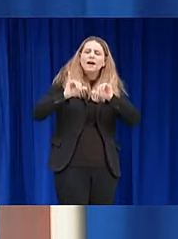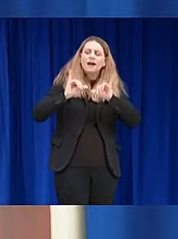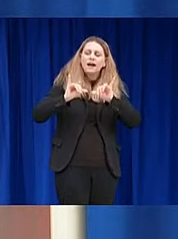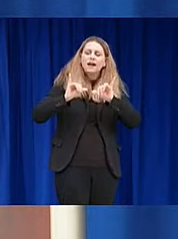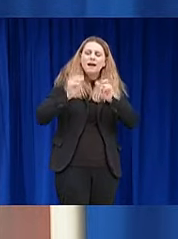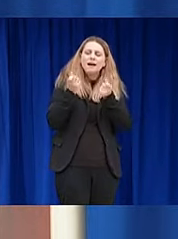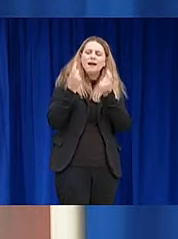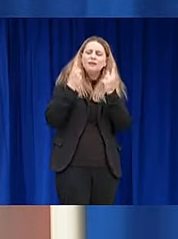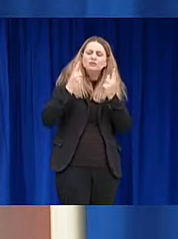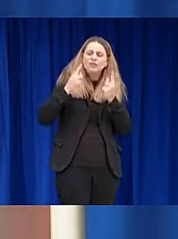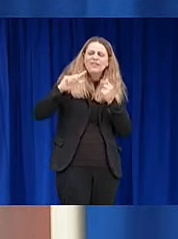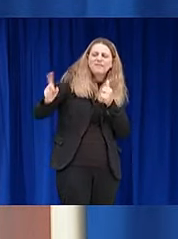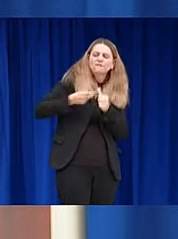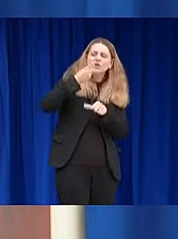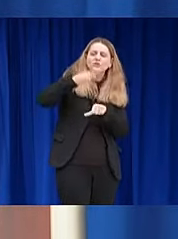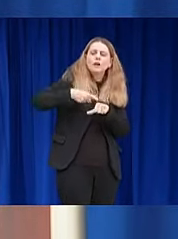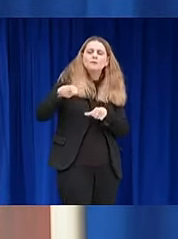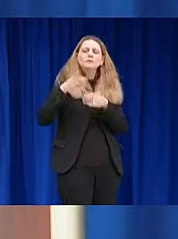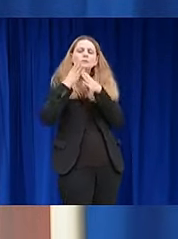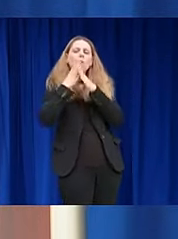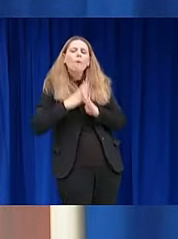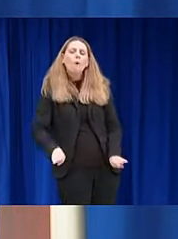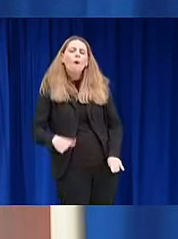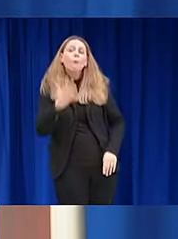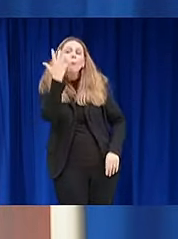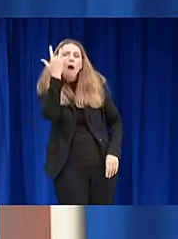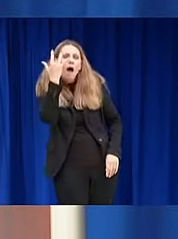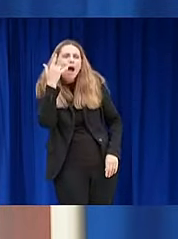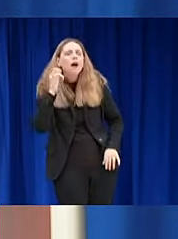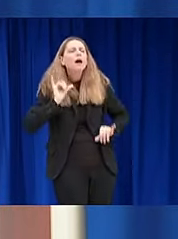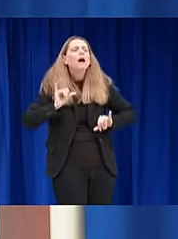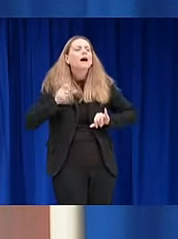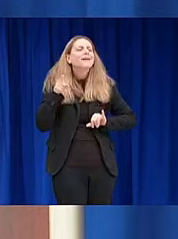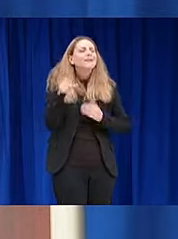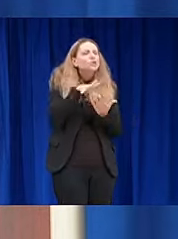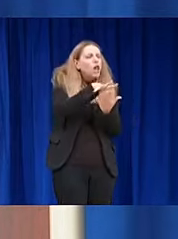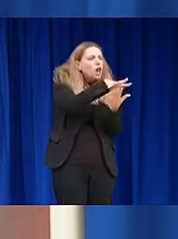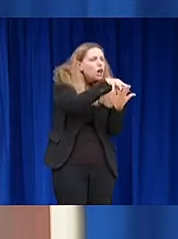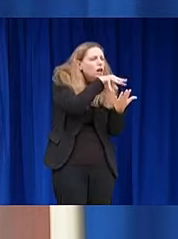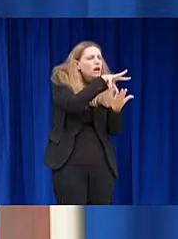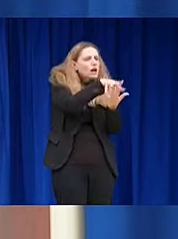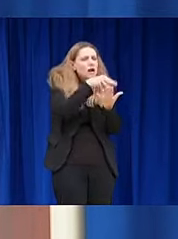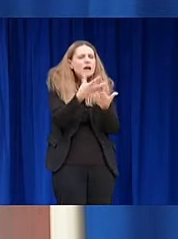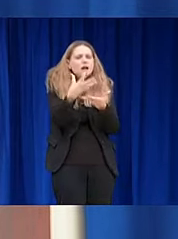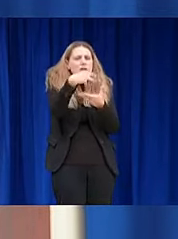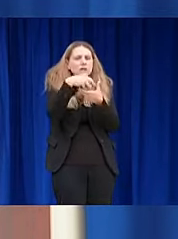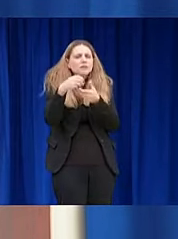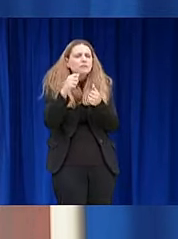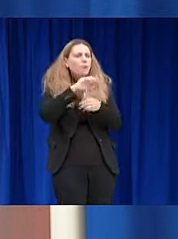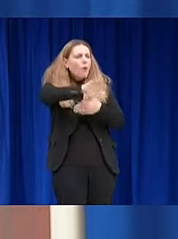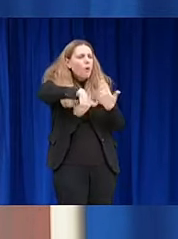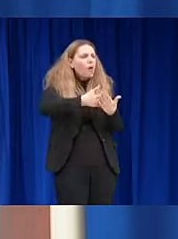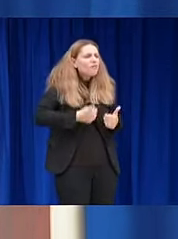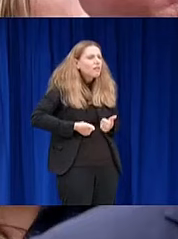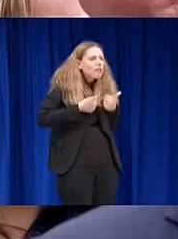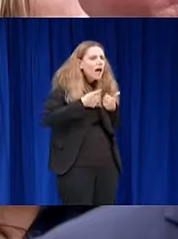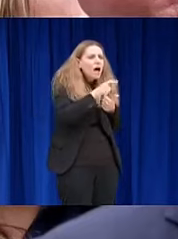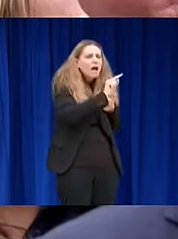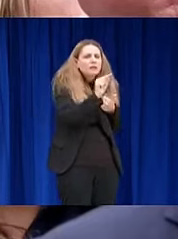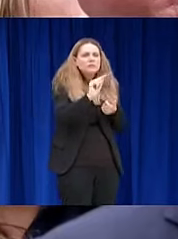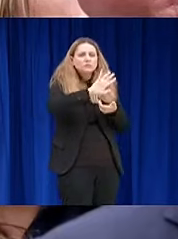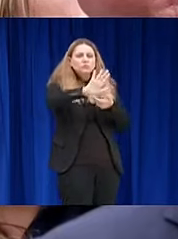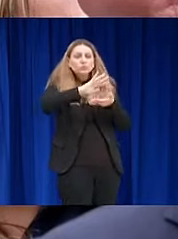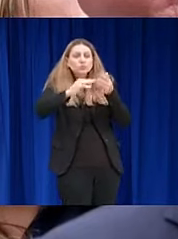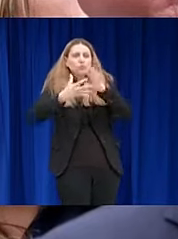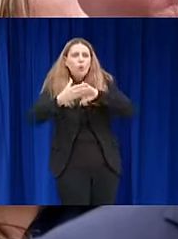silence. He was learning about us, about the lives and stories of those in the room, and about how he could best